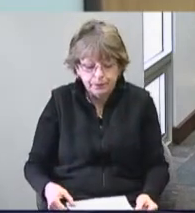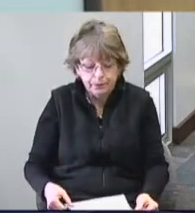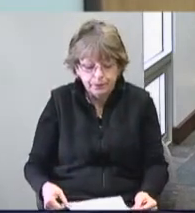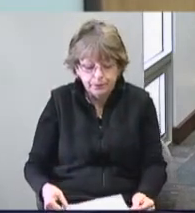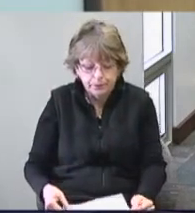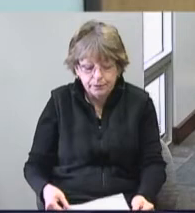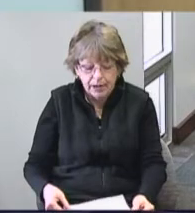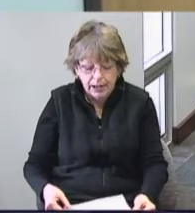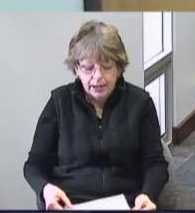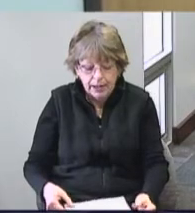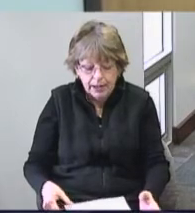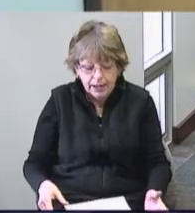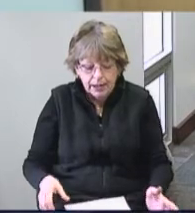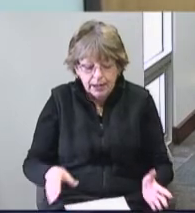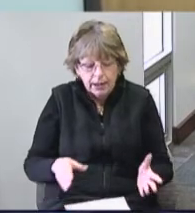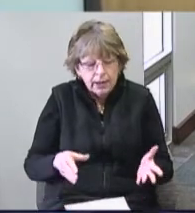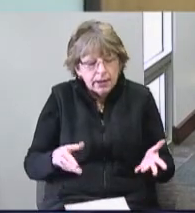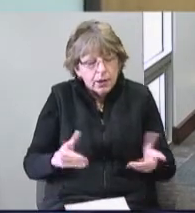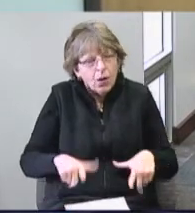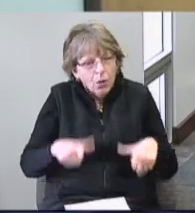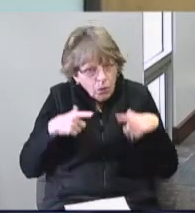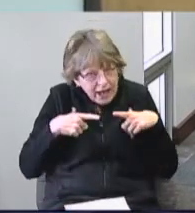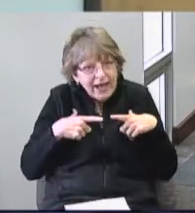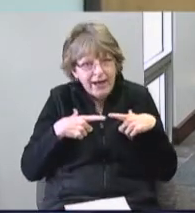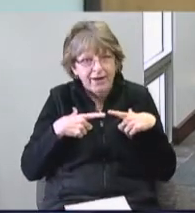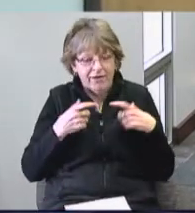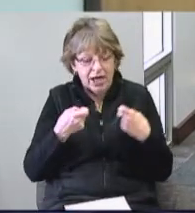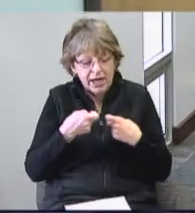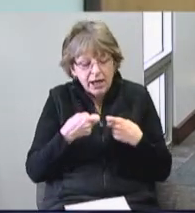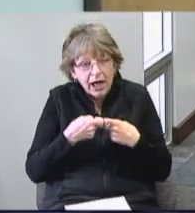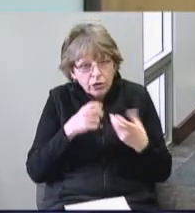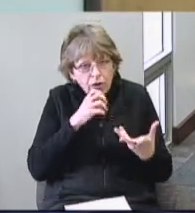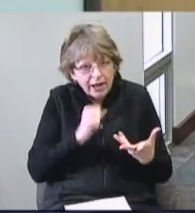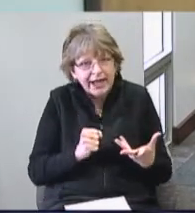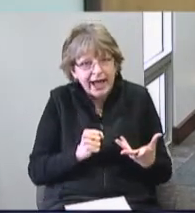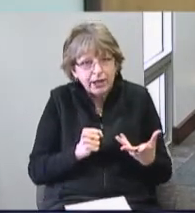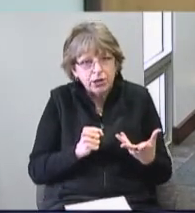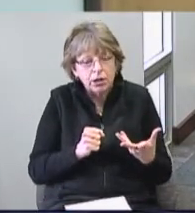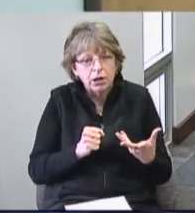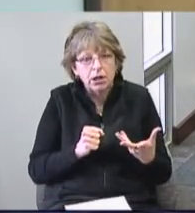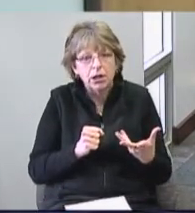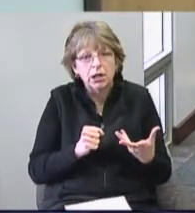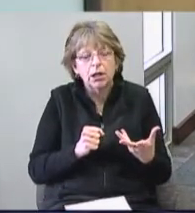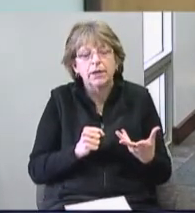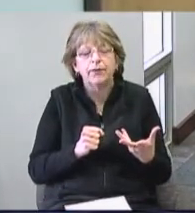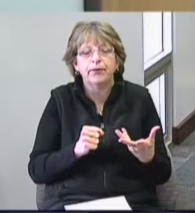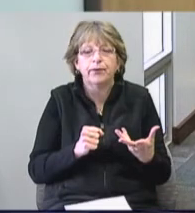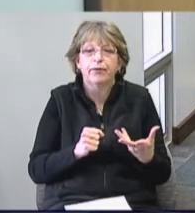We're in an electronic age now, and locker room